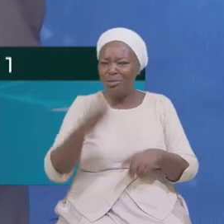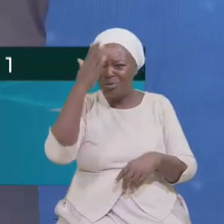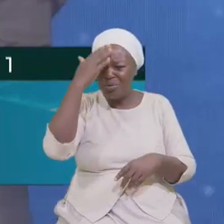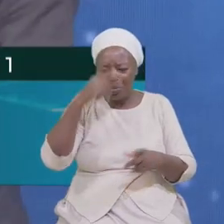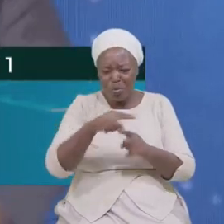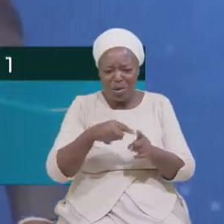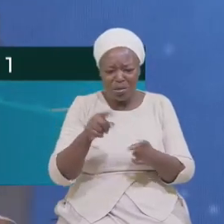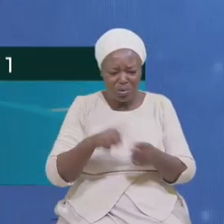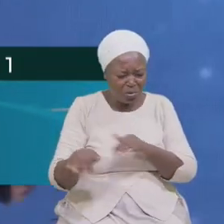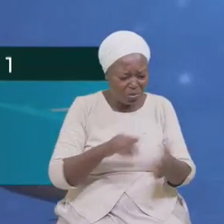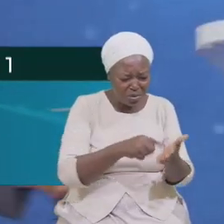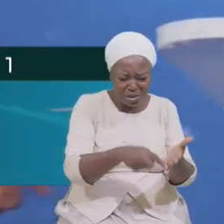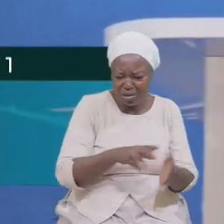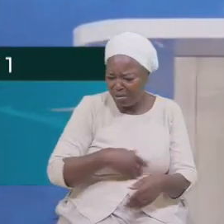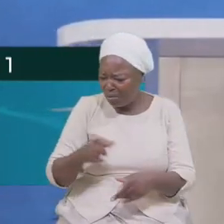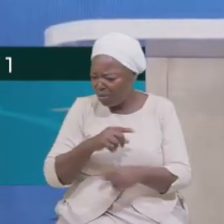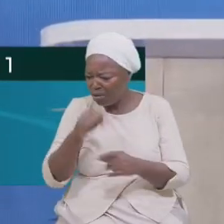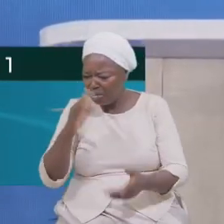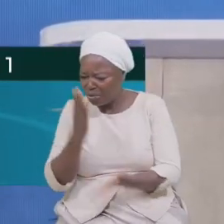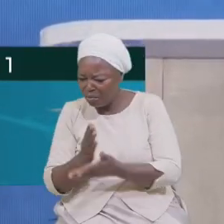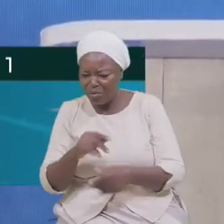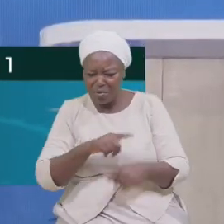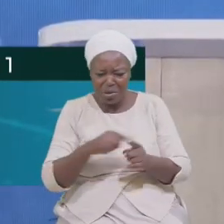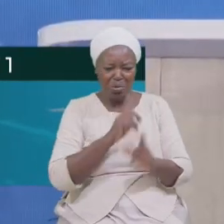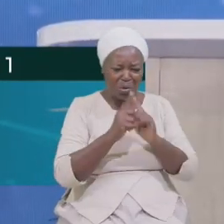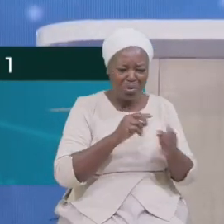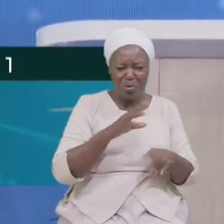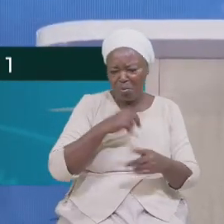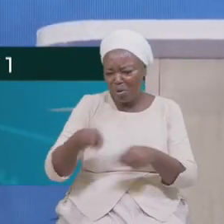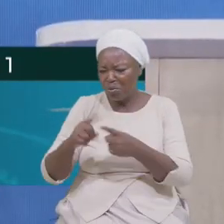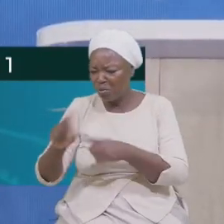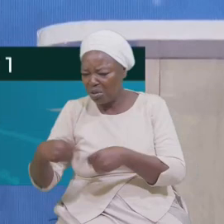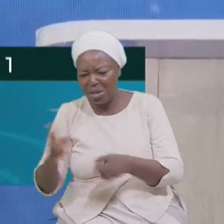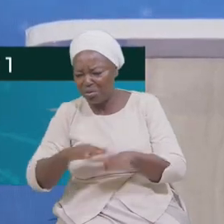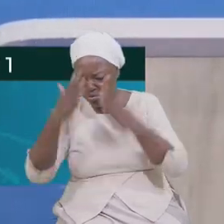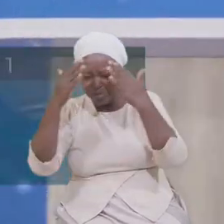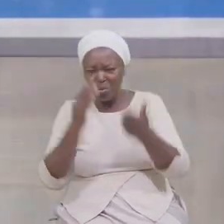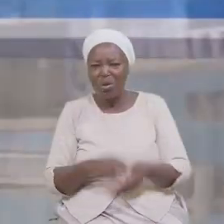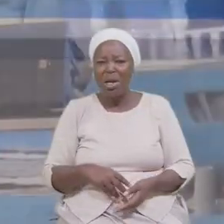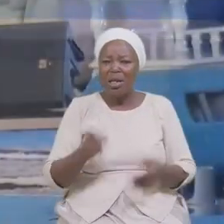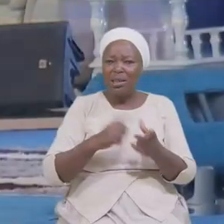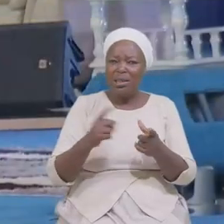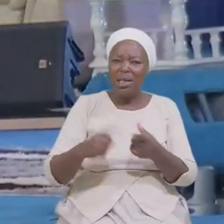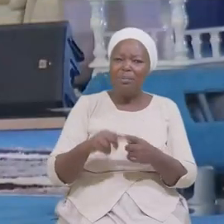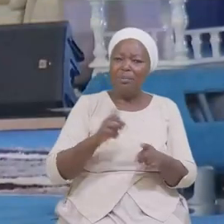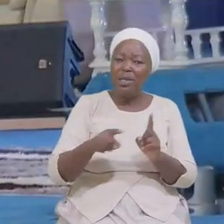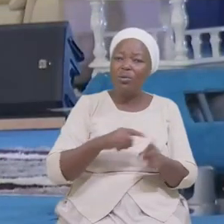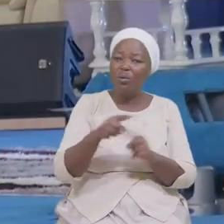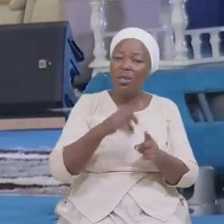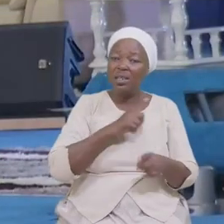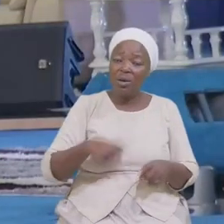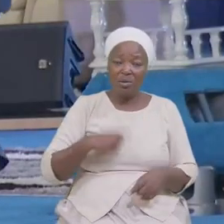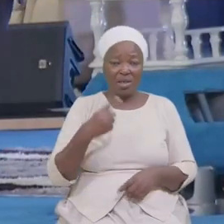to pick that, when to go there and when to come here. How does he say it's in Christ? When the Lord says that